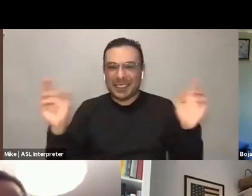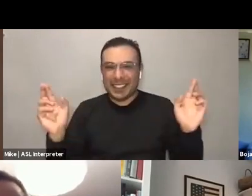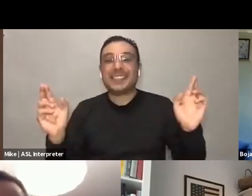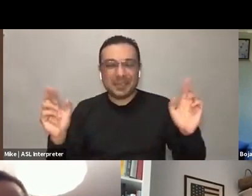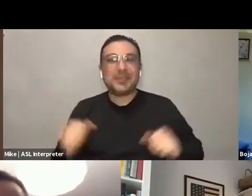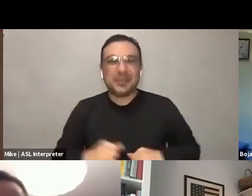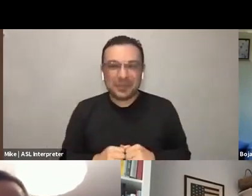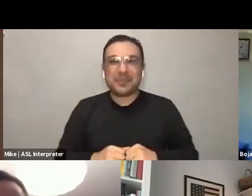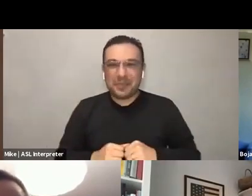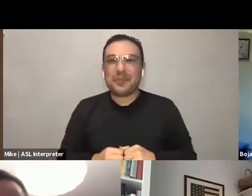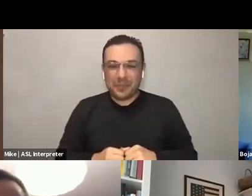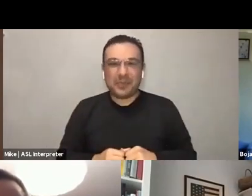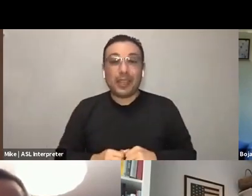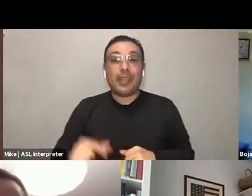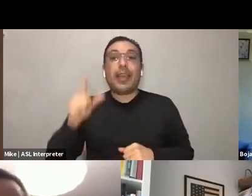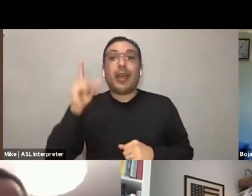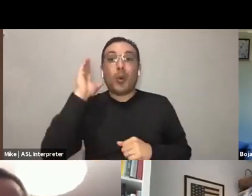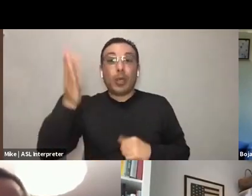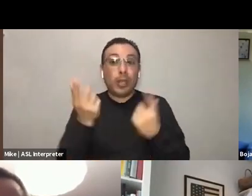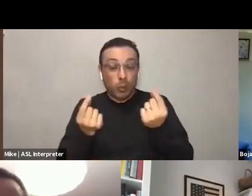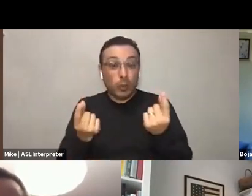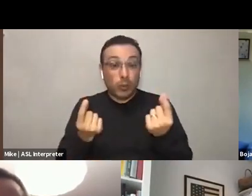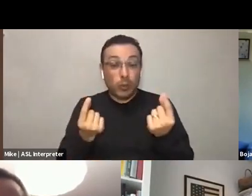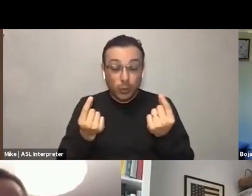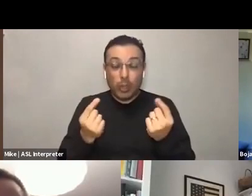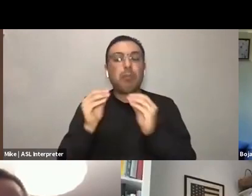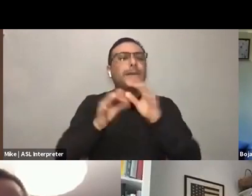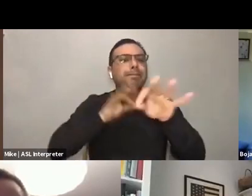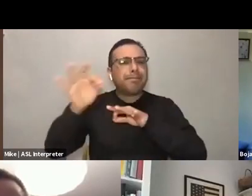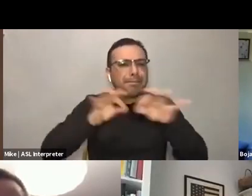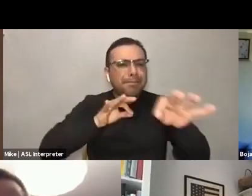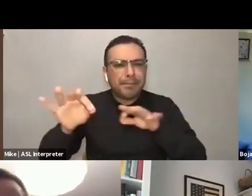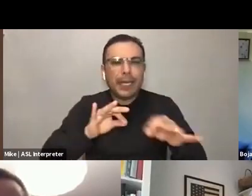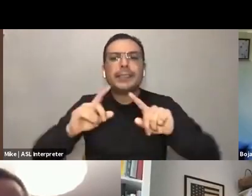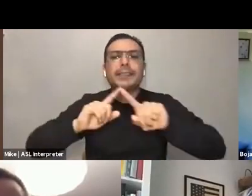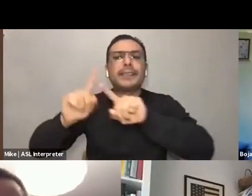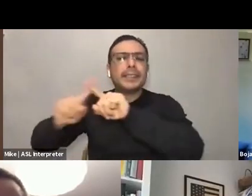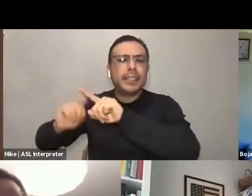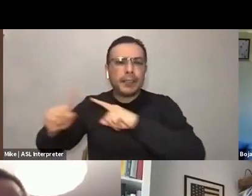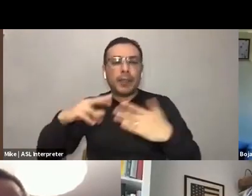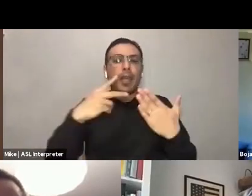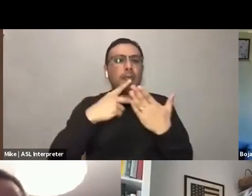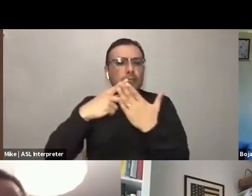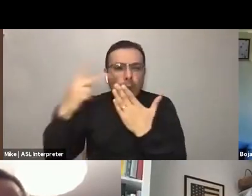get more opportunity to get into those programs that you mentioned in a couple minutes.